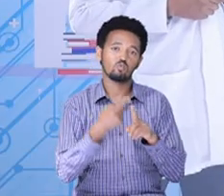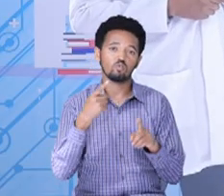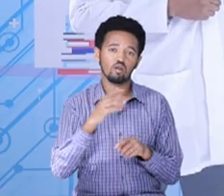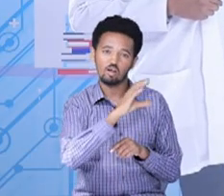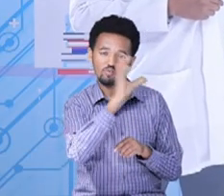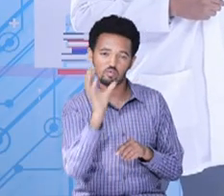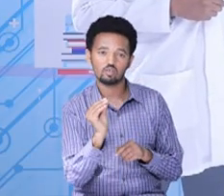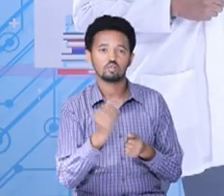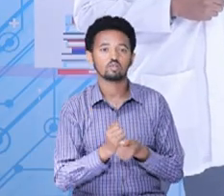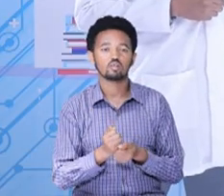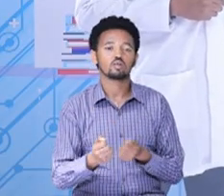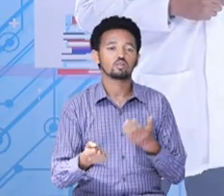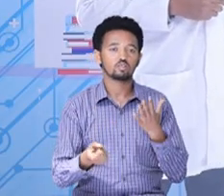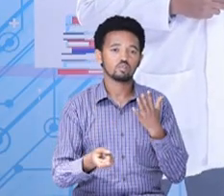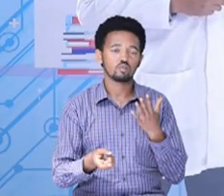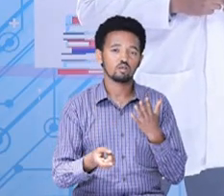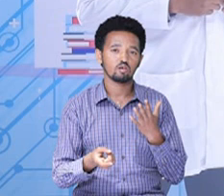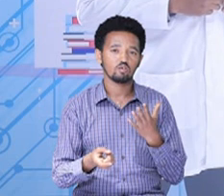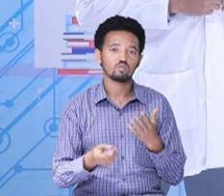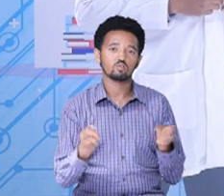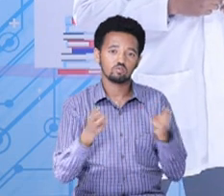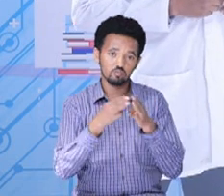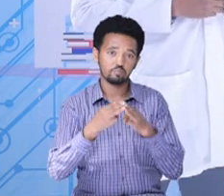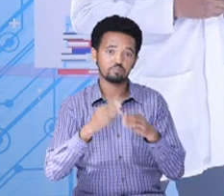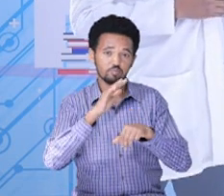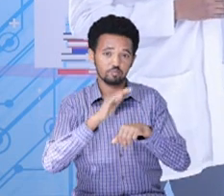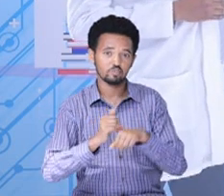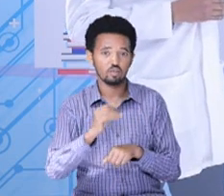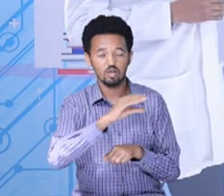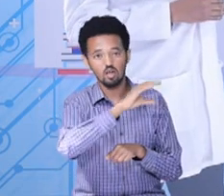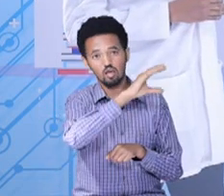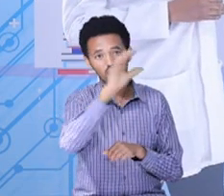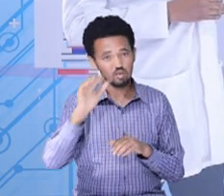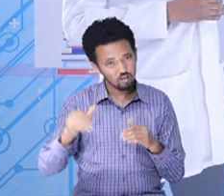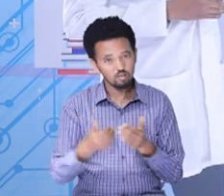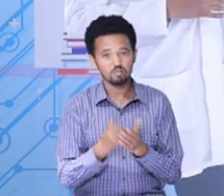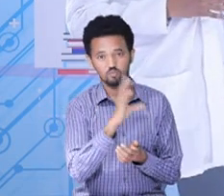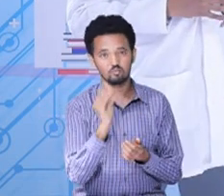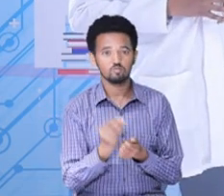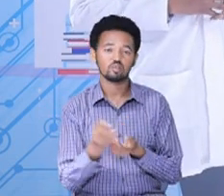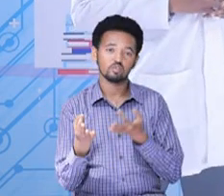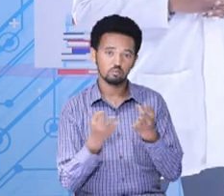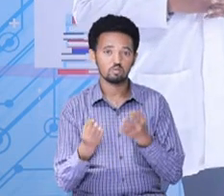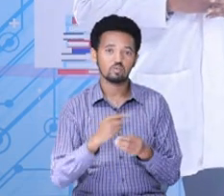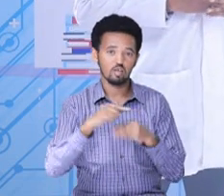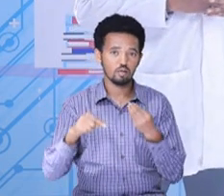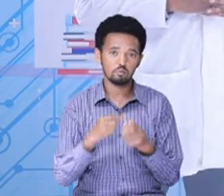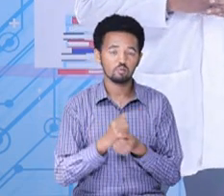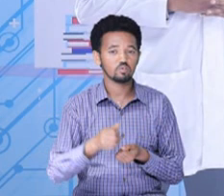list the 5 conferences of Pan-Africanism. The last one, explain about